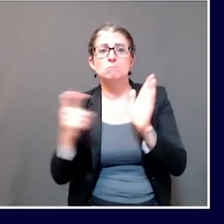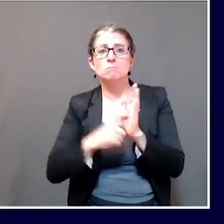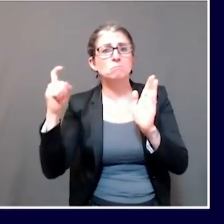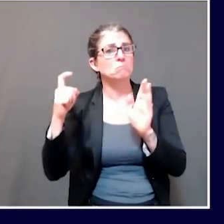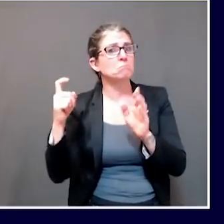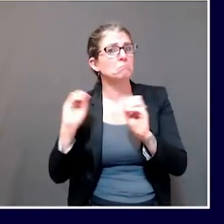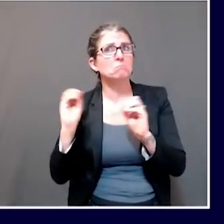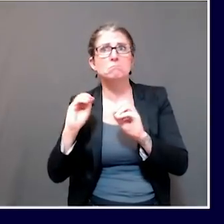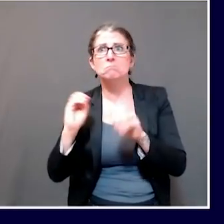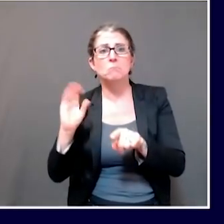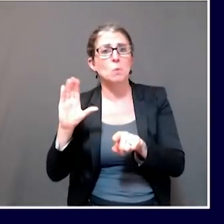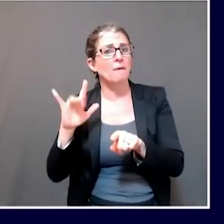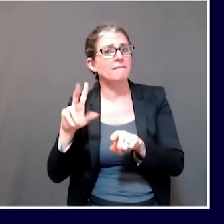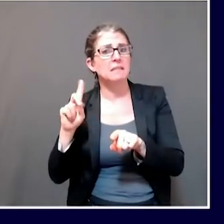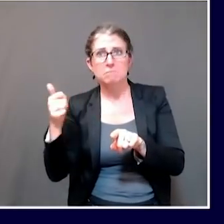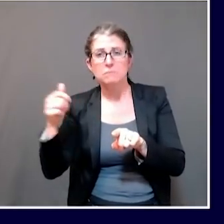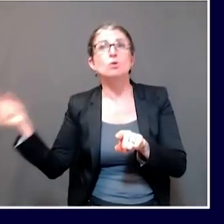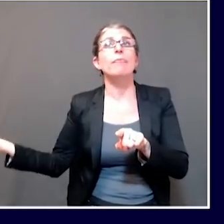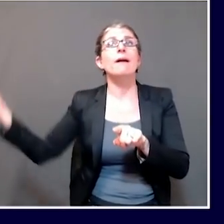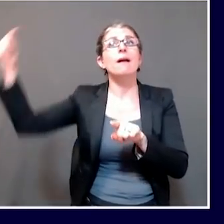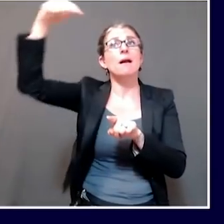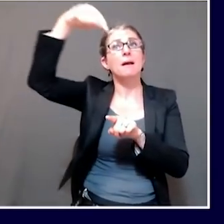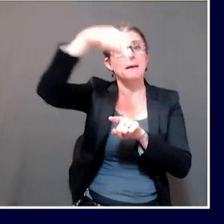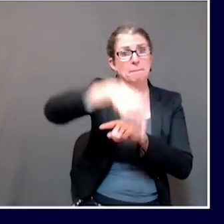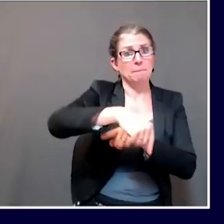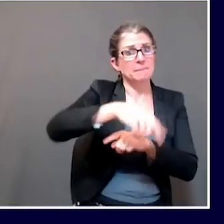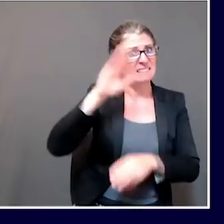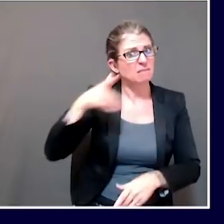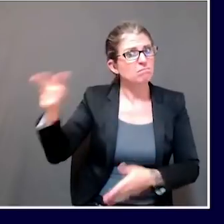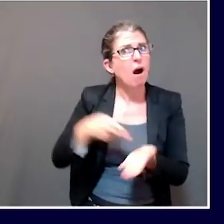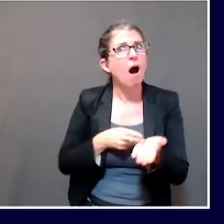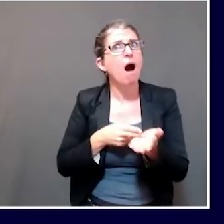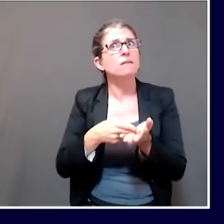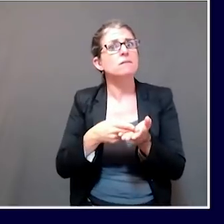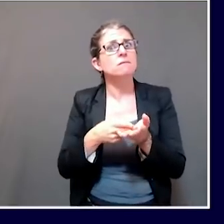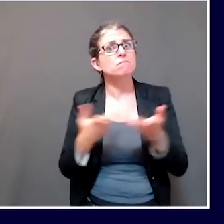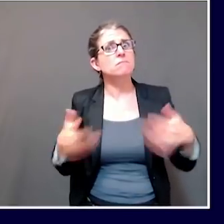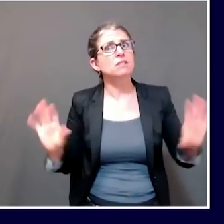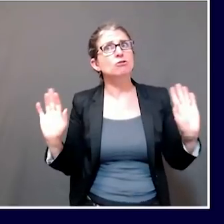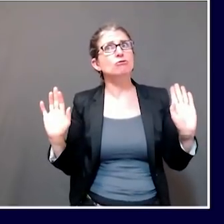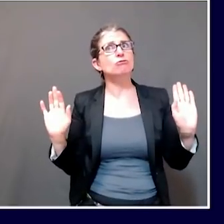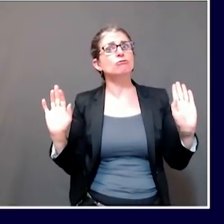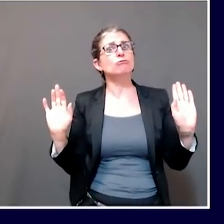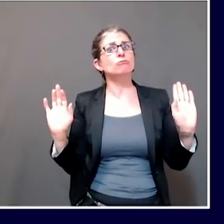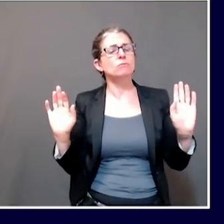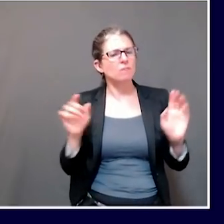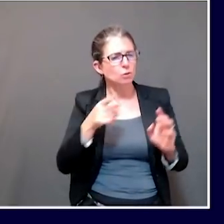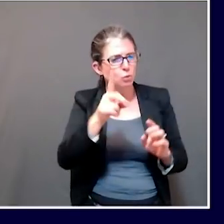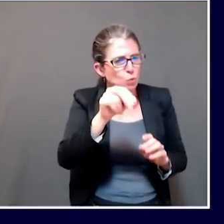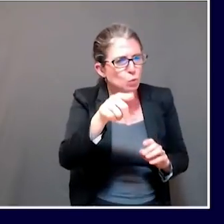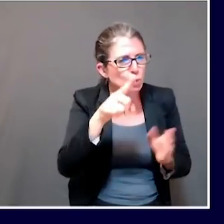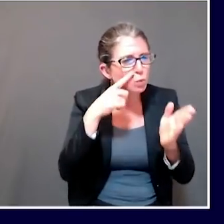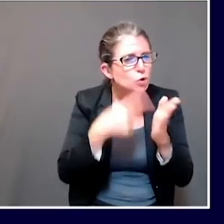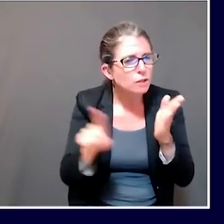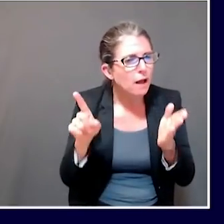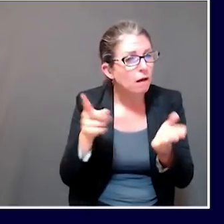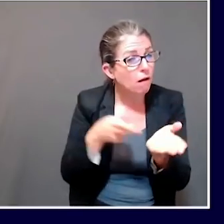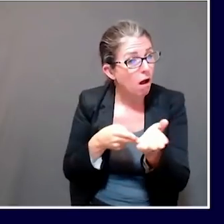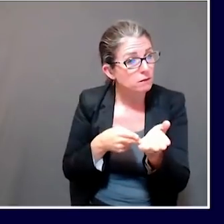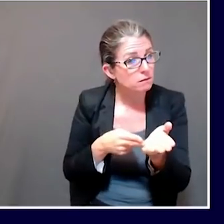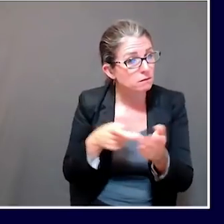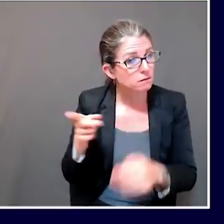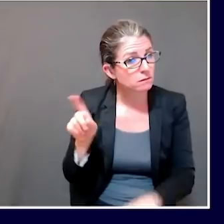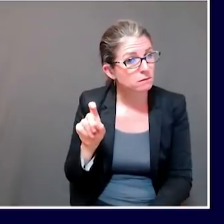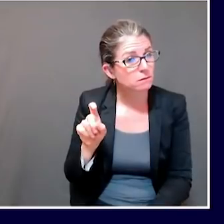their positive in the case of these people in MBI have. Right. So if you go to your doctor, if a person in Kansas visits